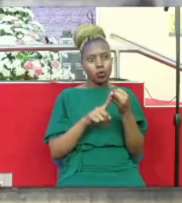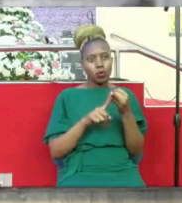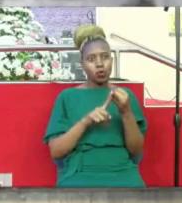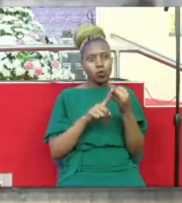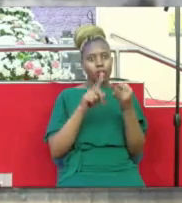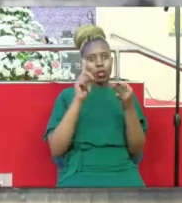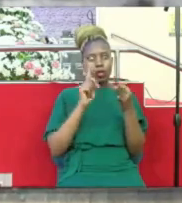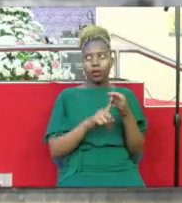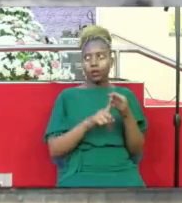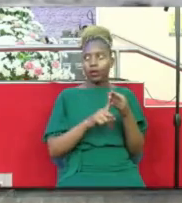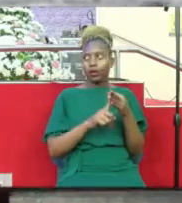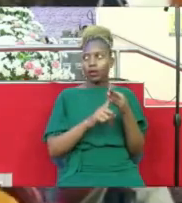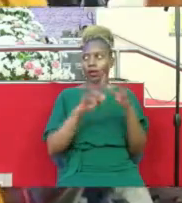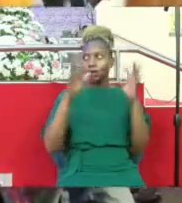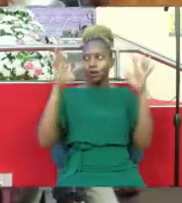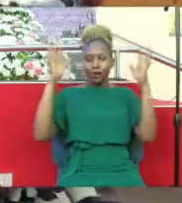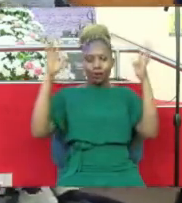One, two, three. Somebody.